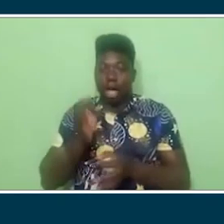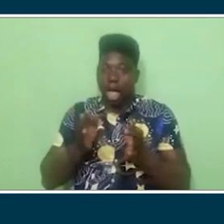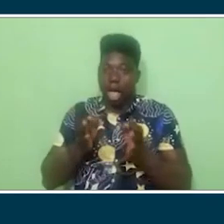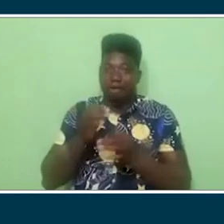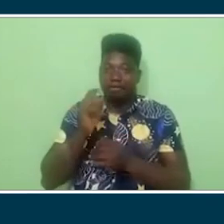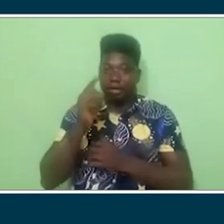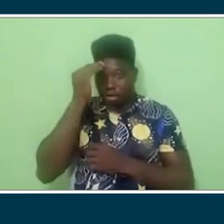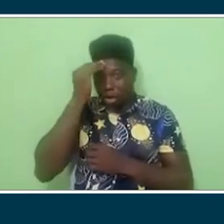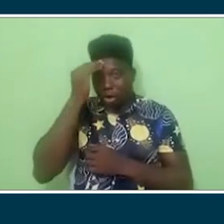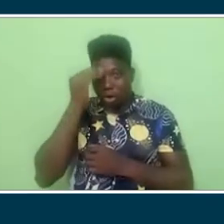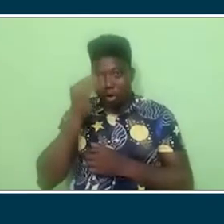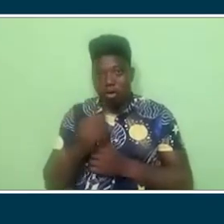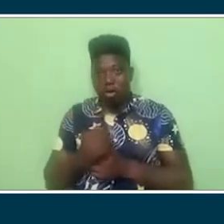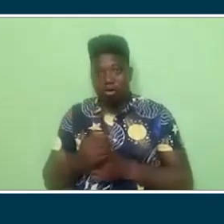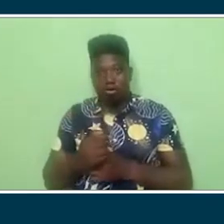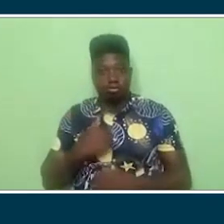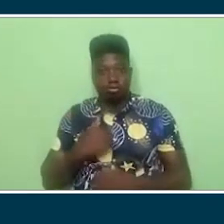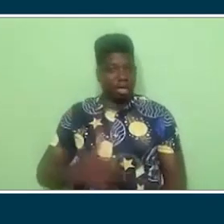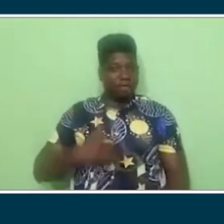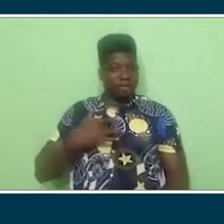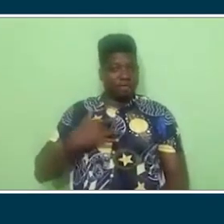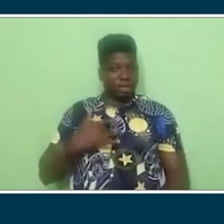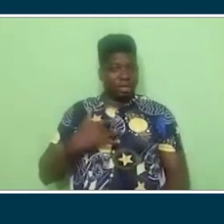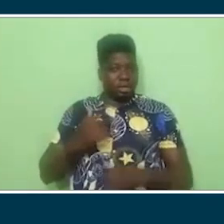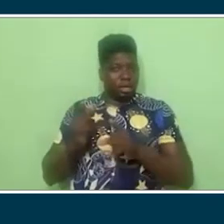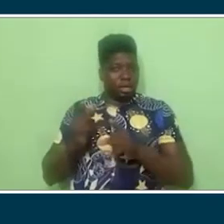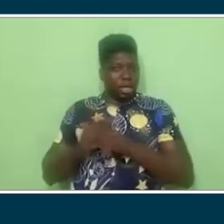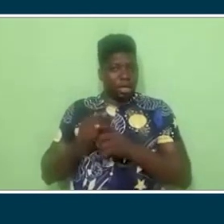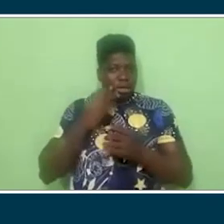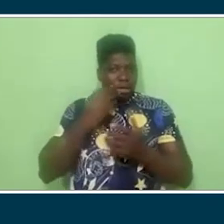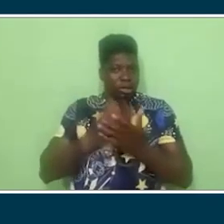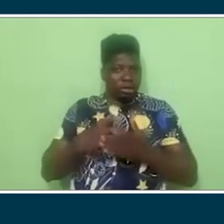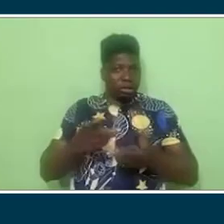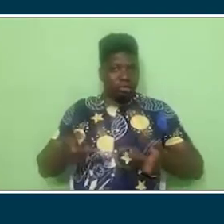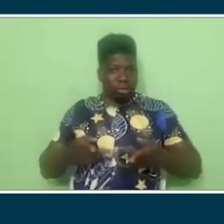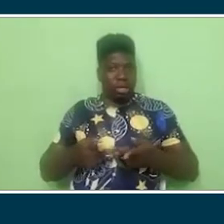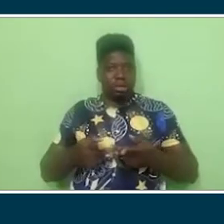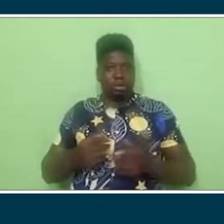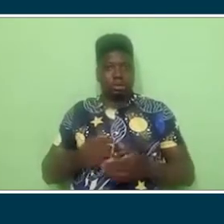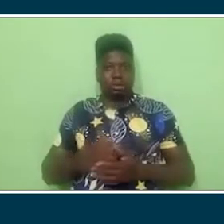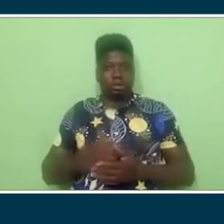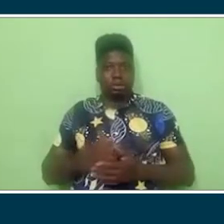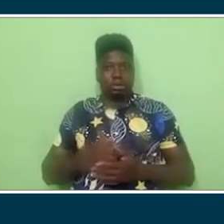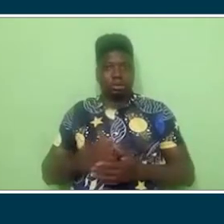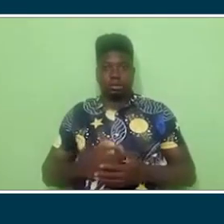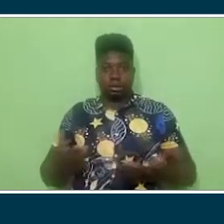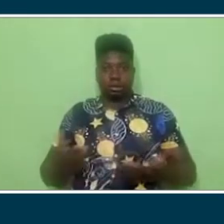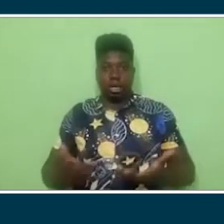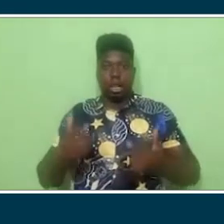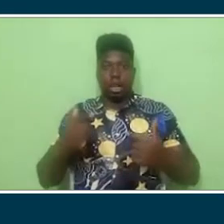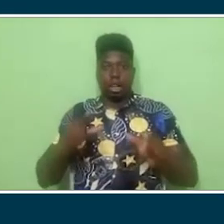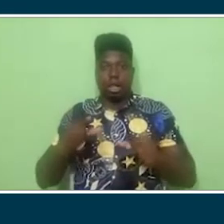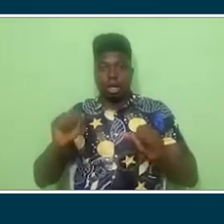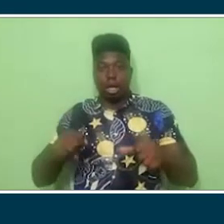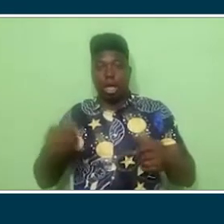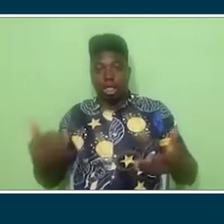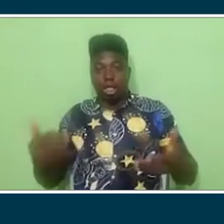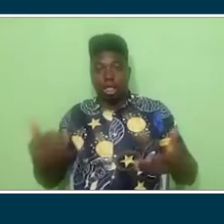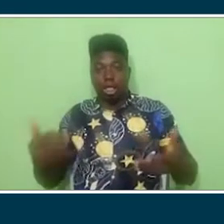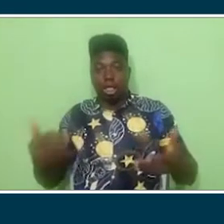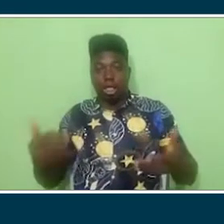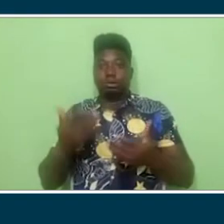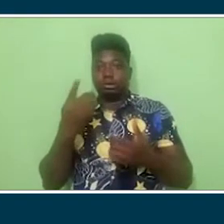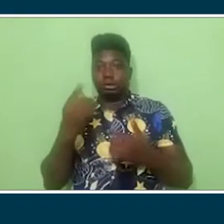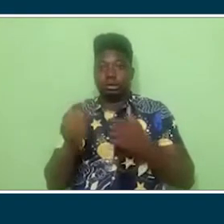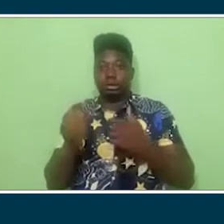I feel like a good place to root as we go deeper here would be, Leticia, can you introduce the framework